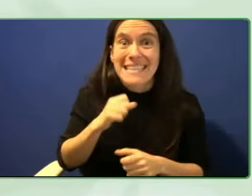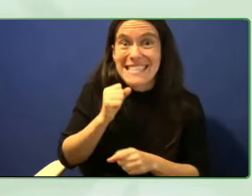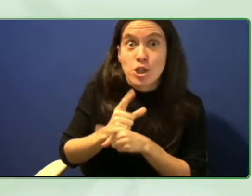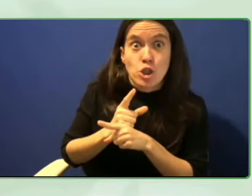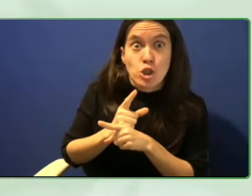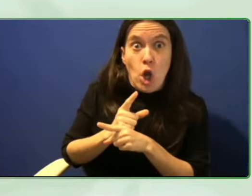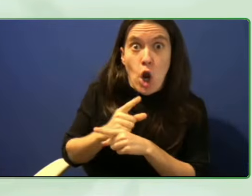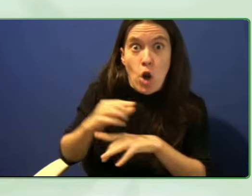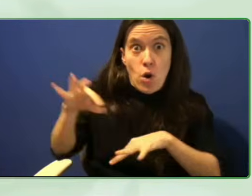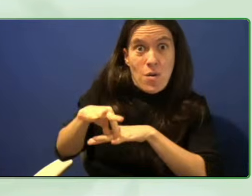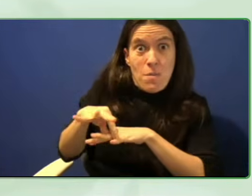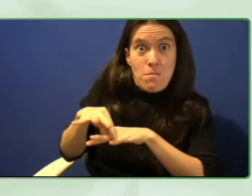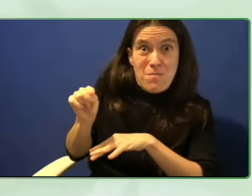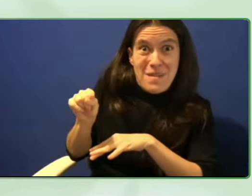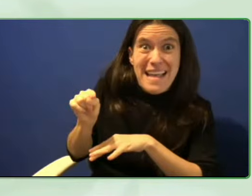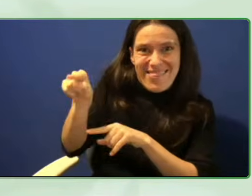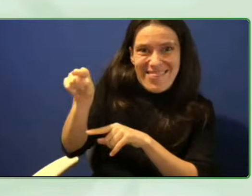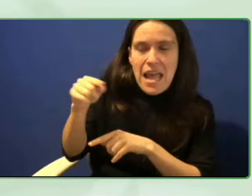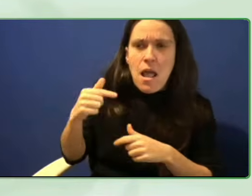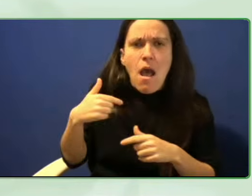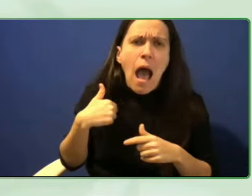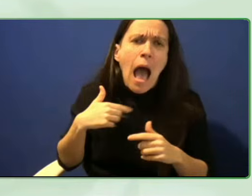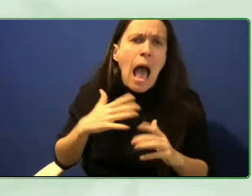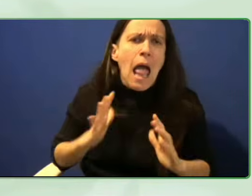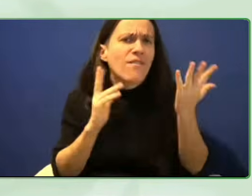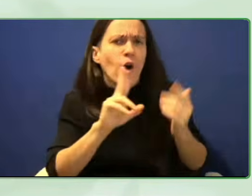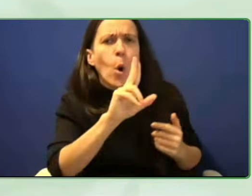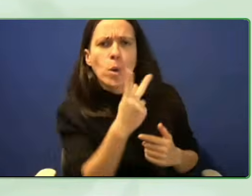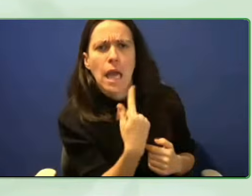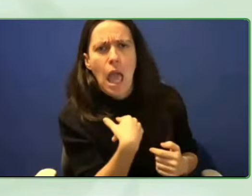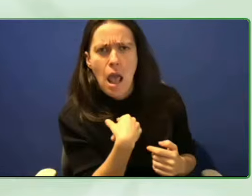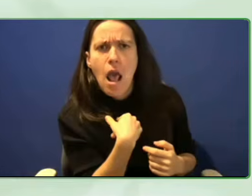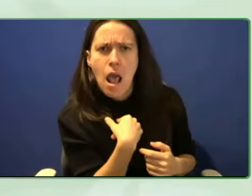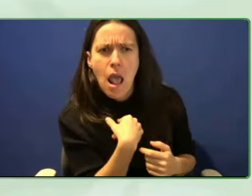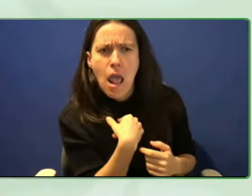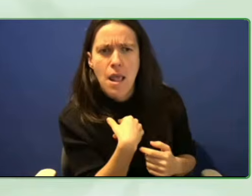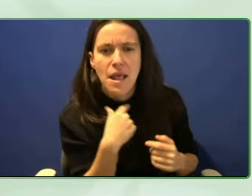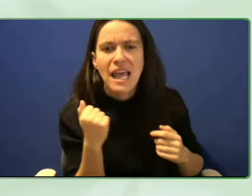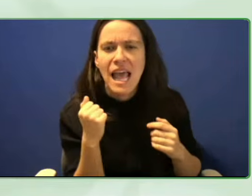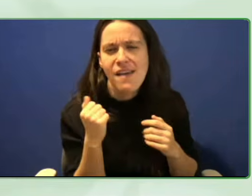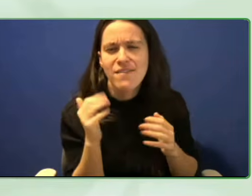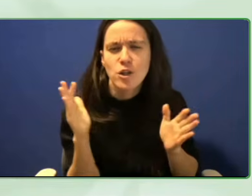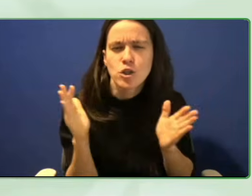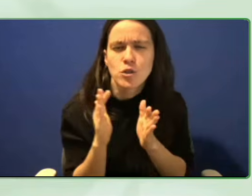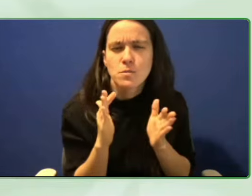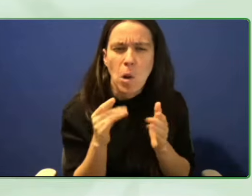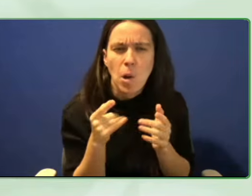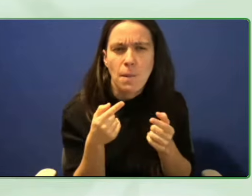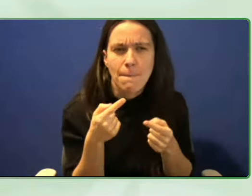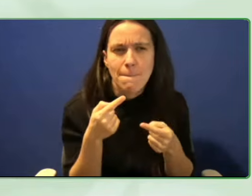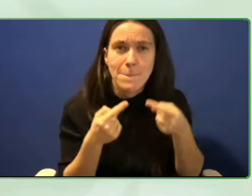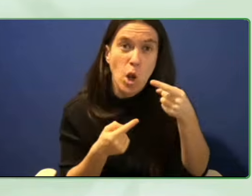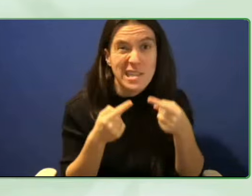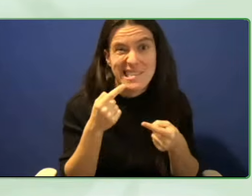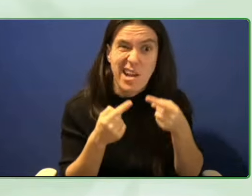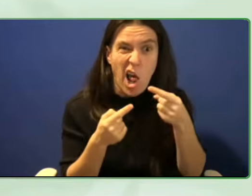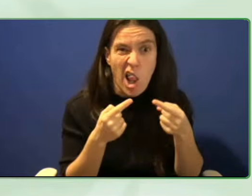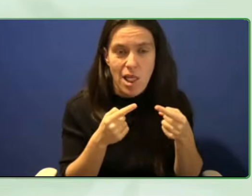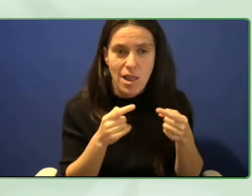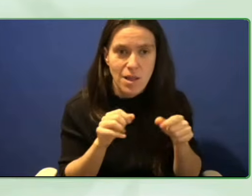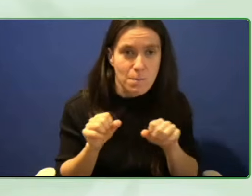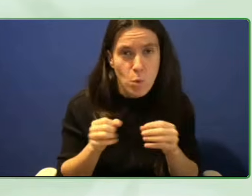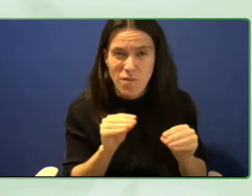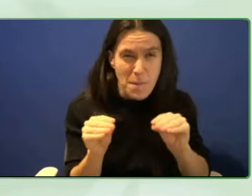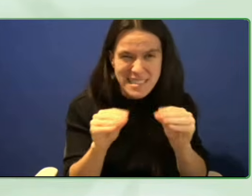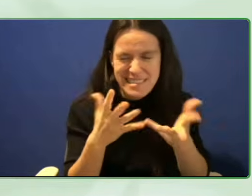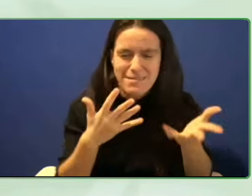UK. Yeah. There was a small political movement from the UK a few years ago. That's probably a conversation for